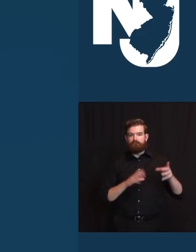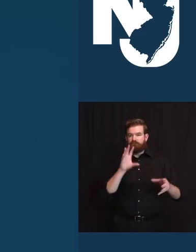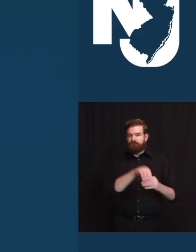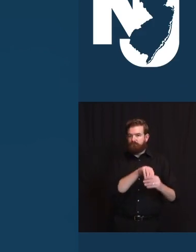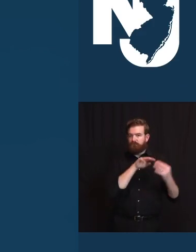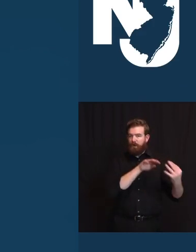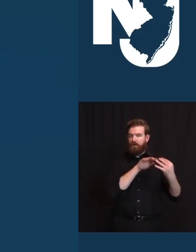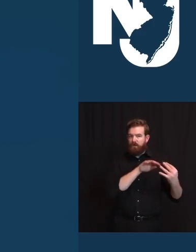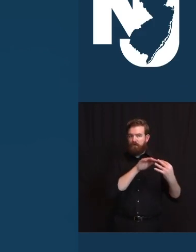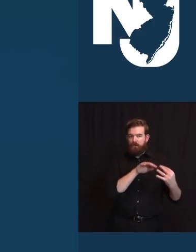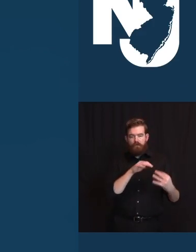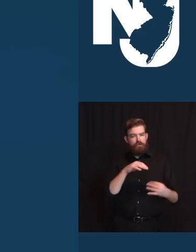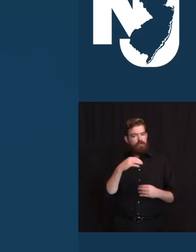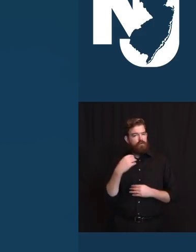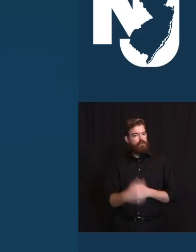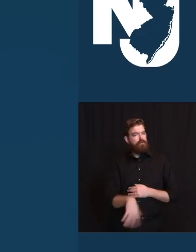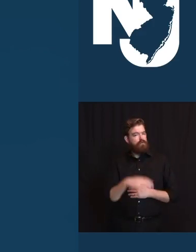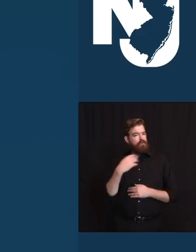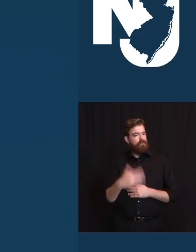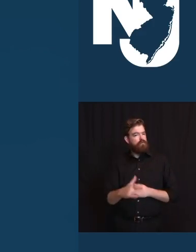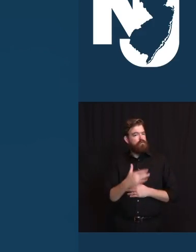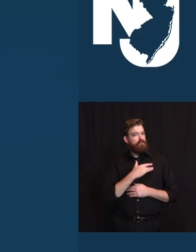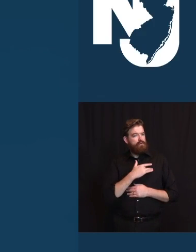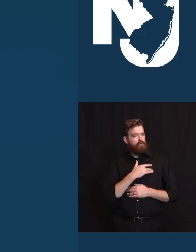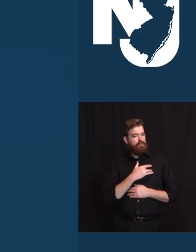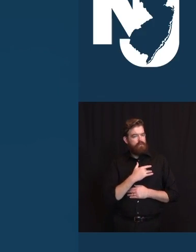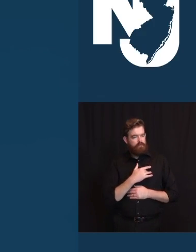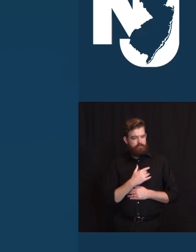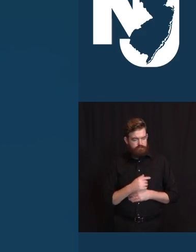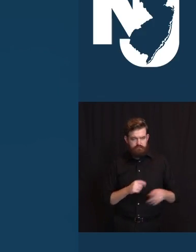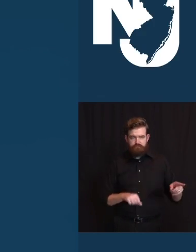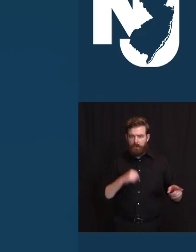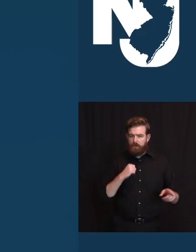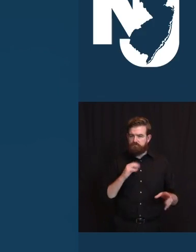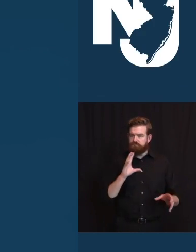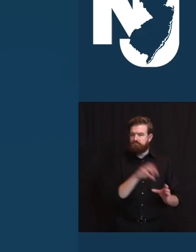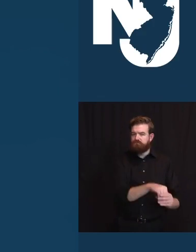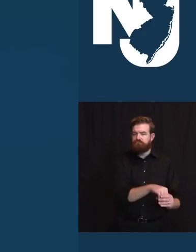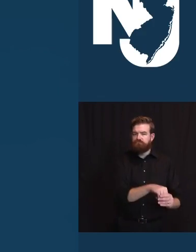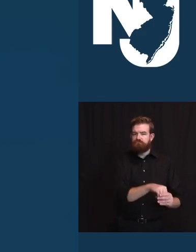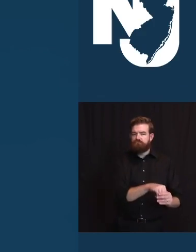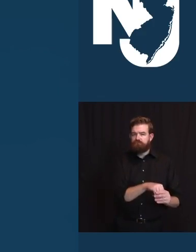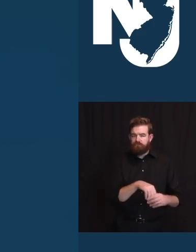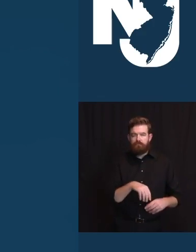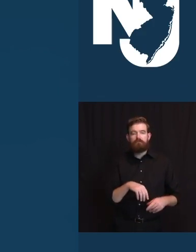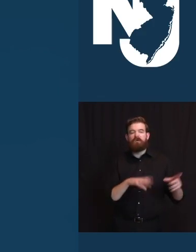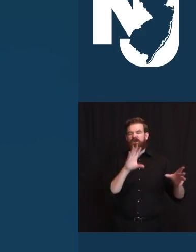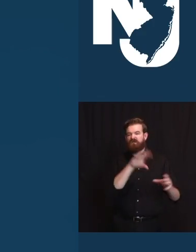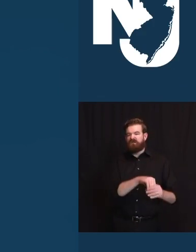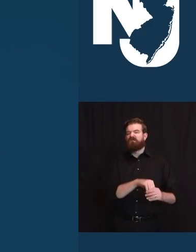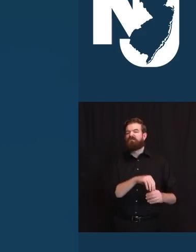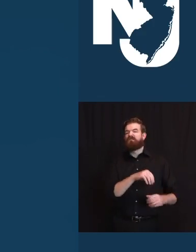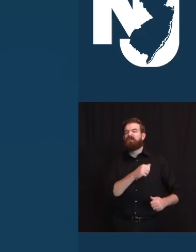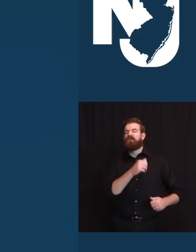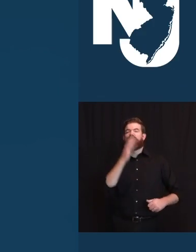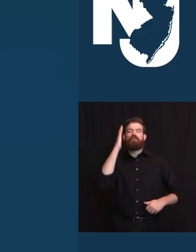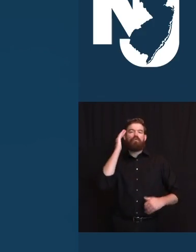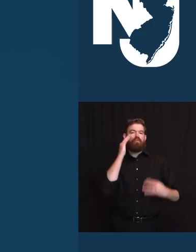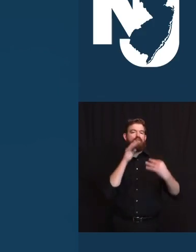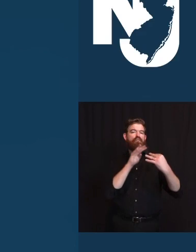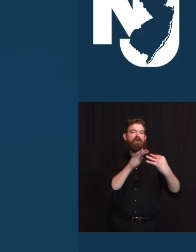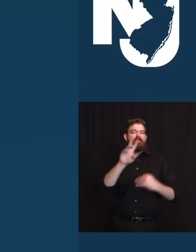Korean War Veterans Association, Taejeon, chapter number 170 in Saddlebrook. And every